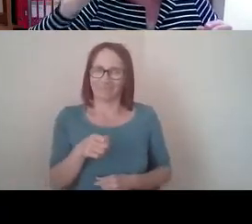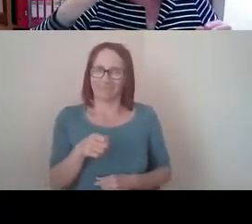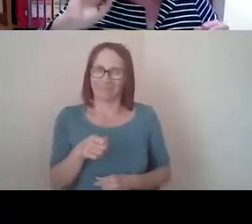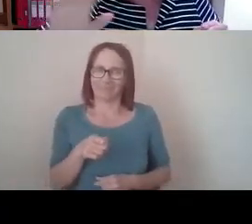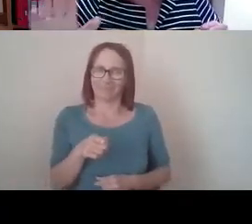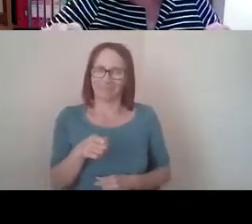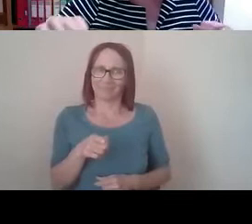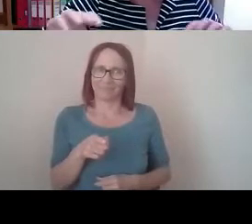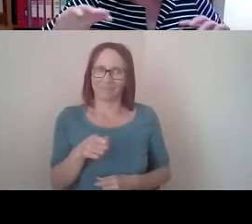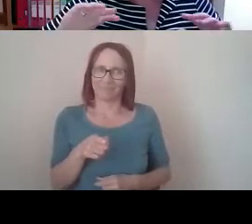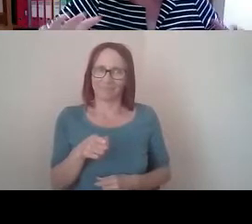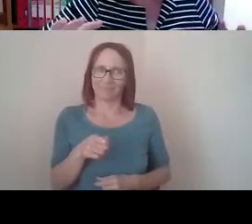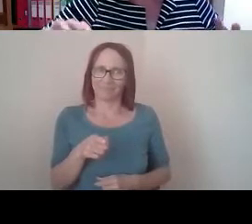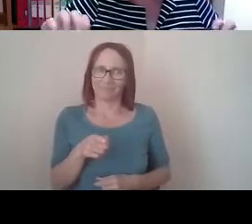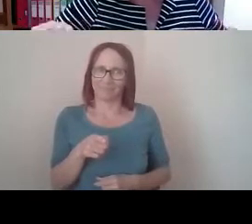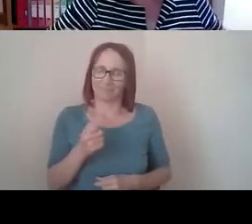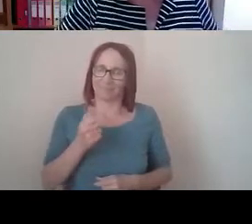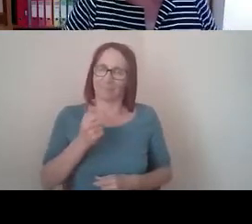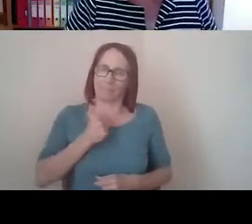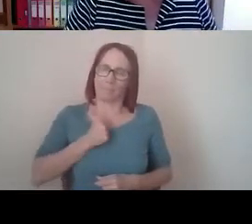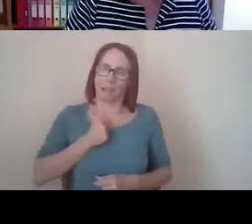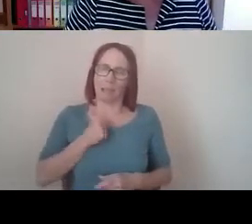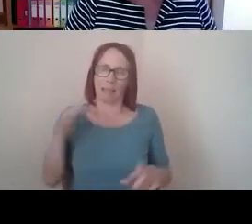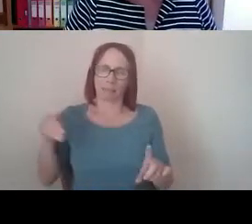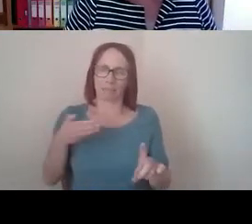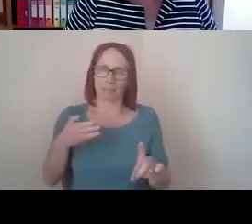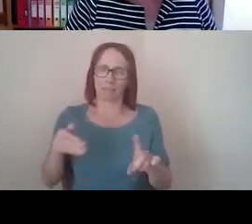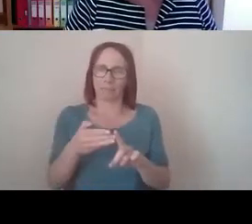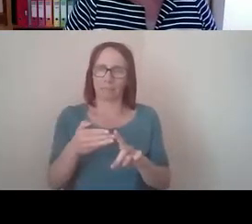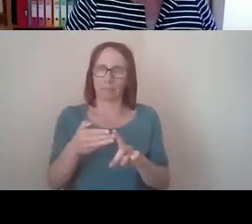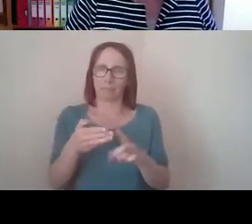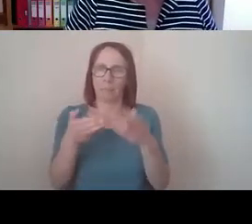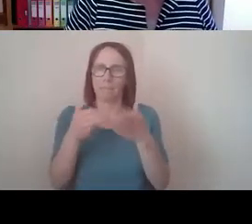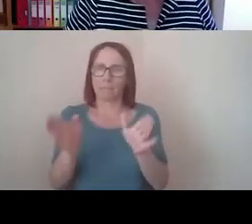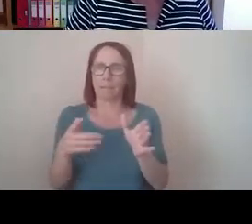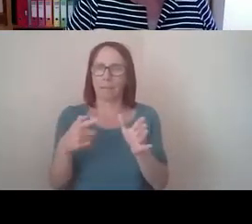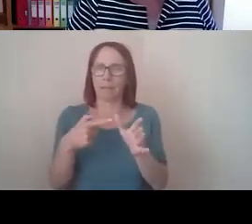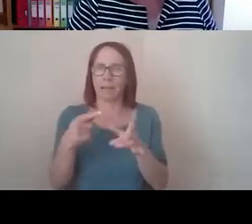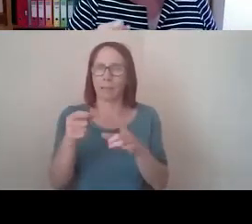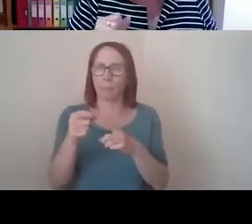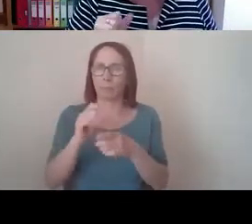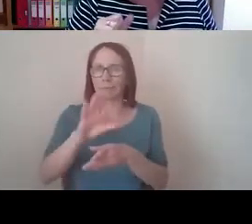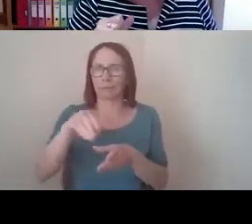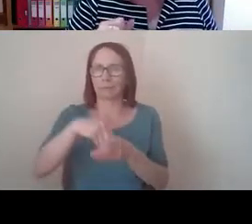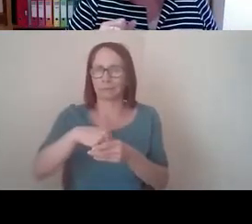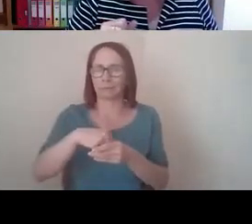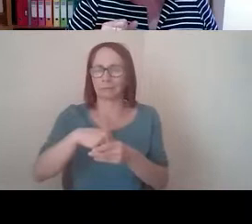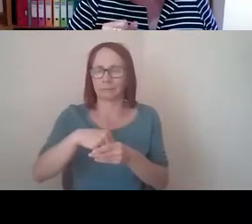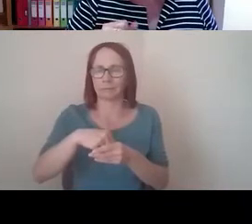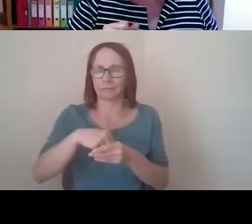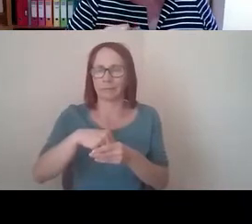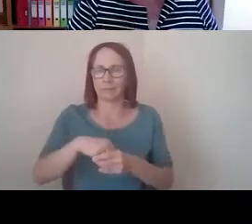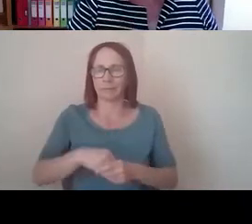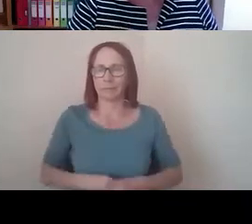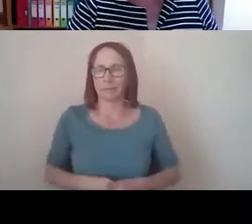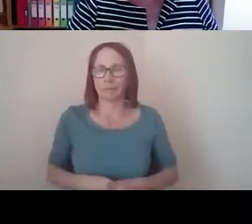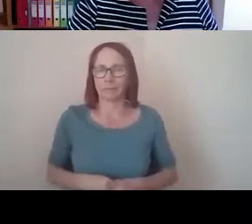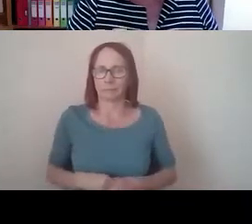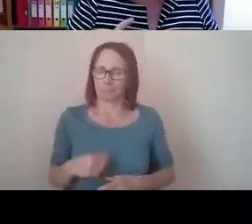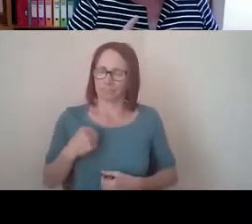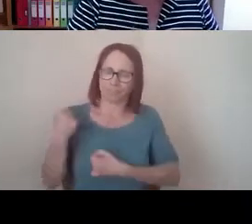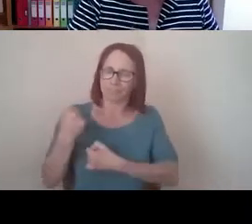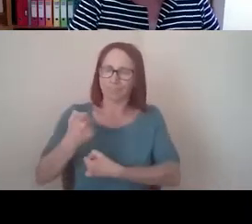was ultimately my road into public appointments, because I was